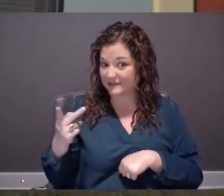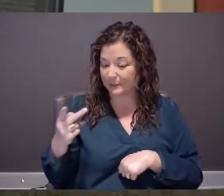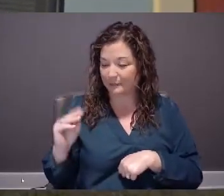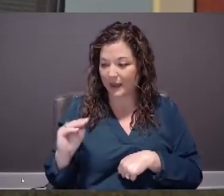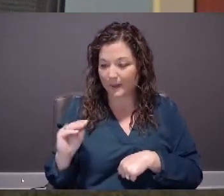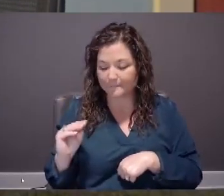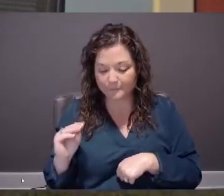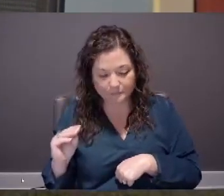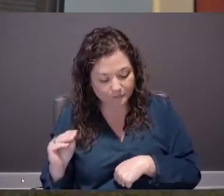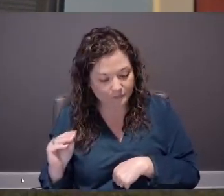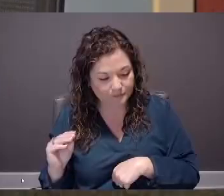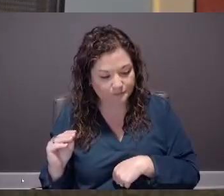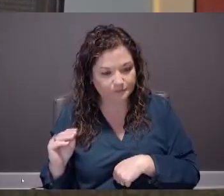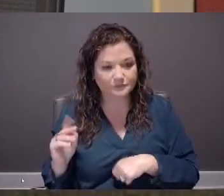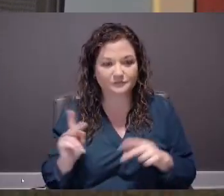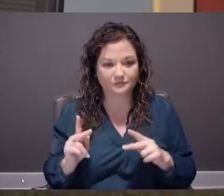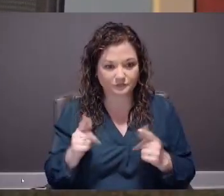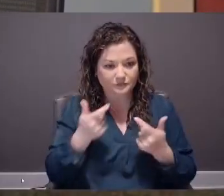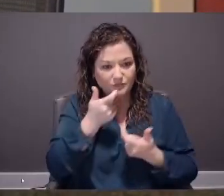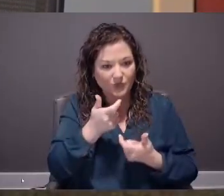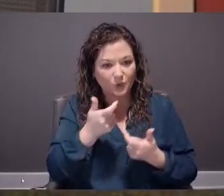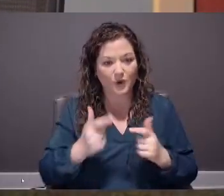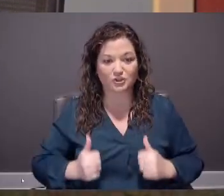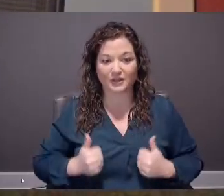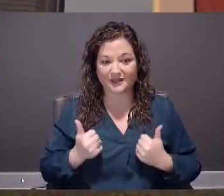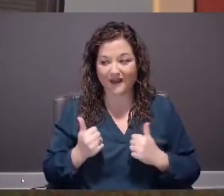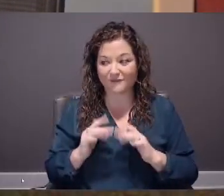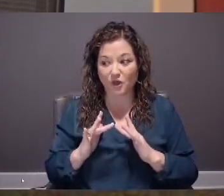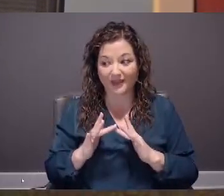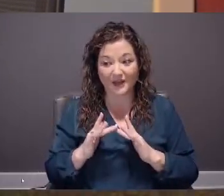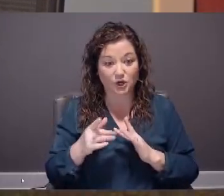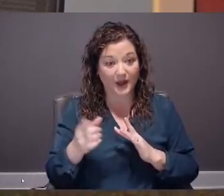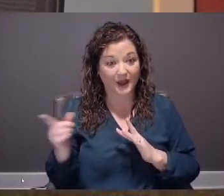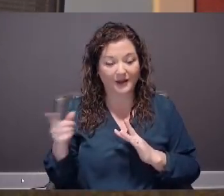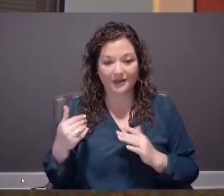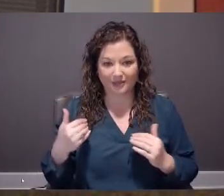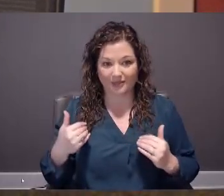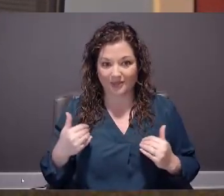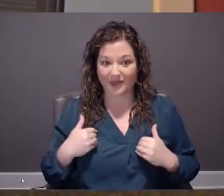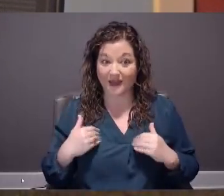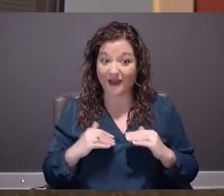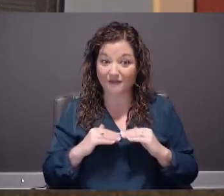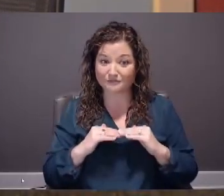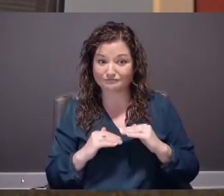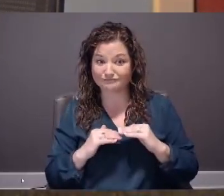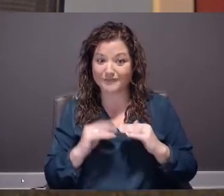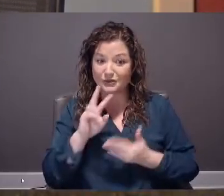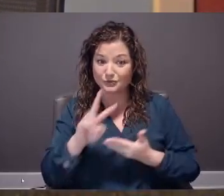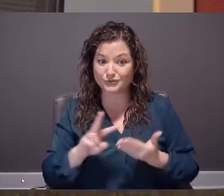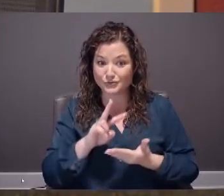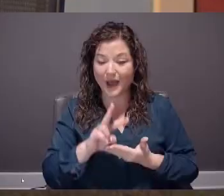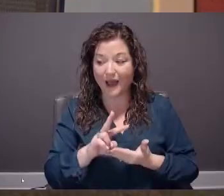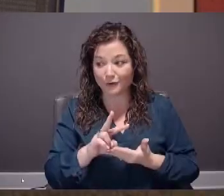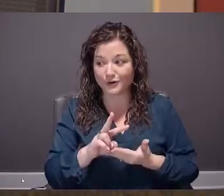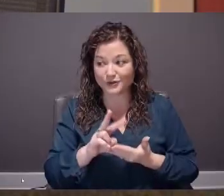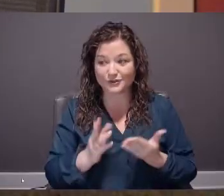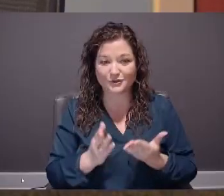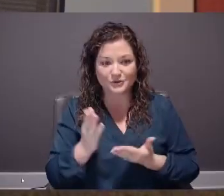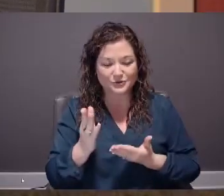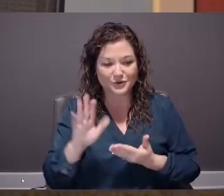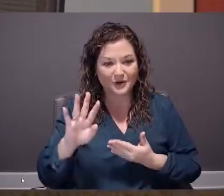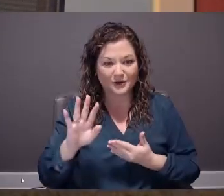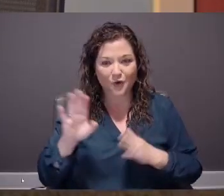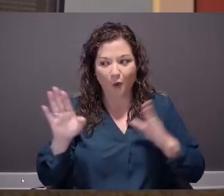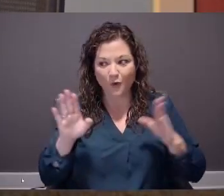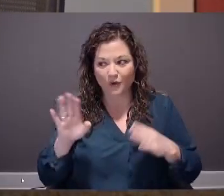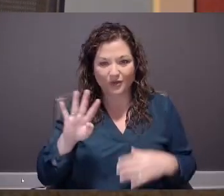who are watching us live from the internets have a little under 2 hours to go to any of the 46 polling places